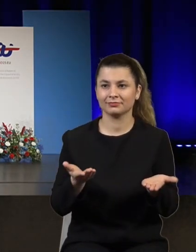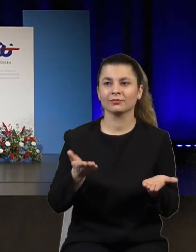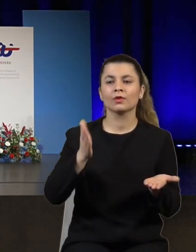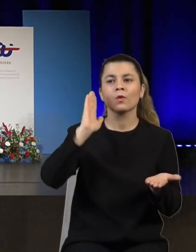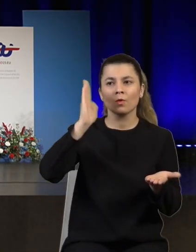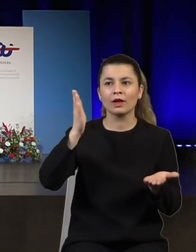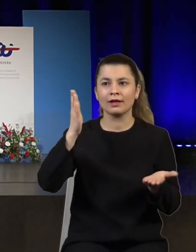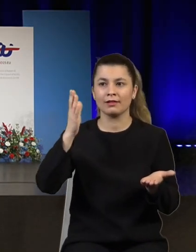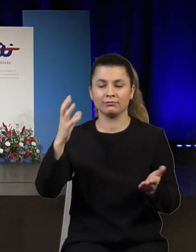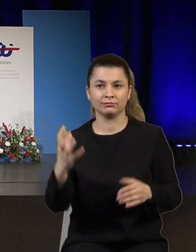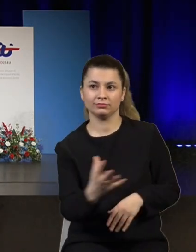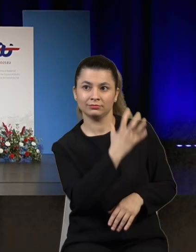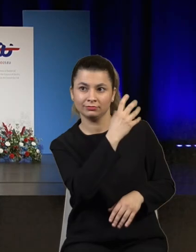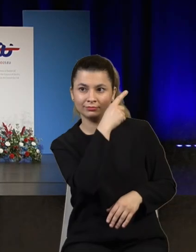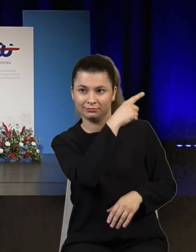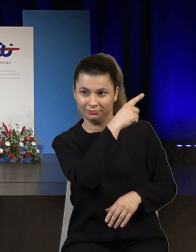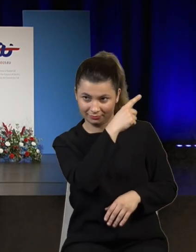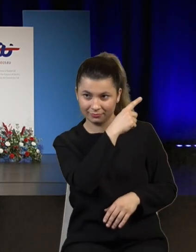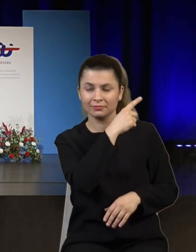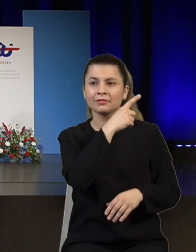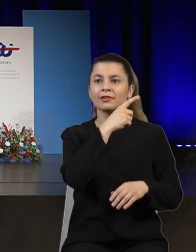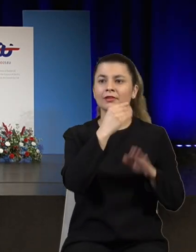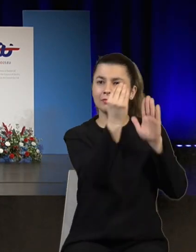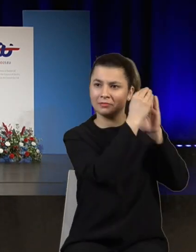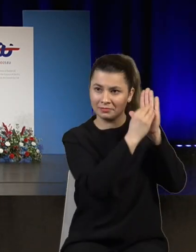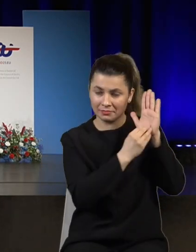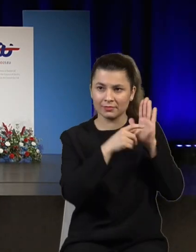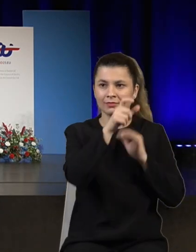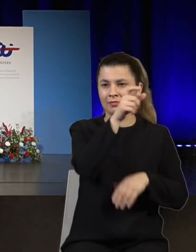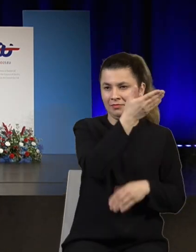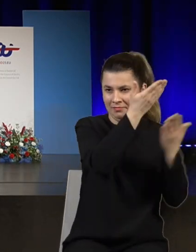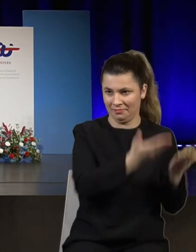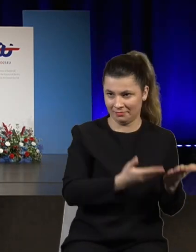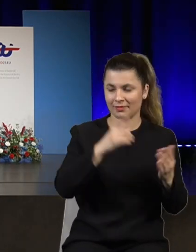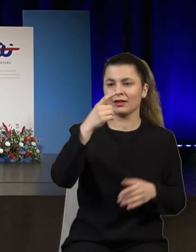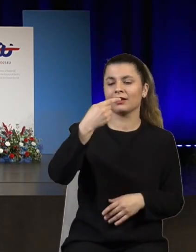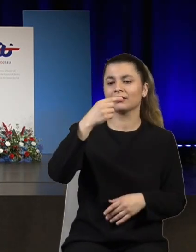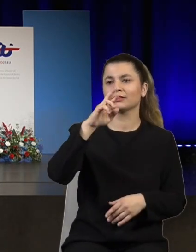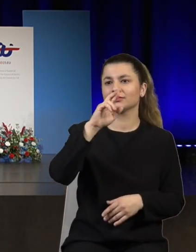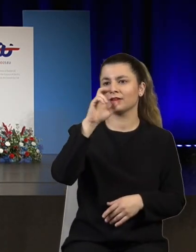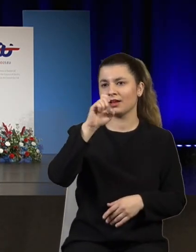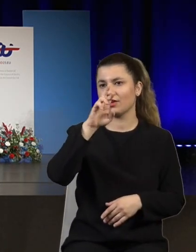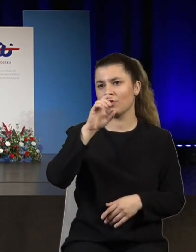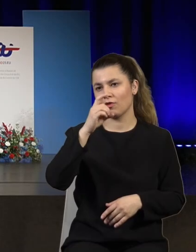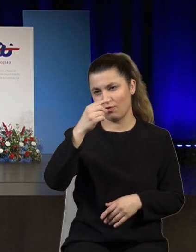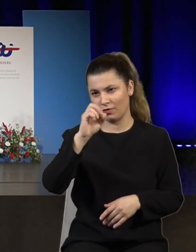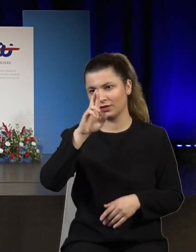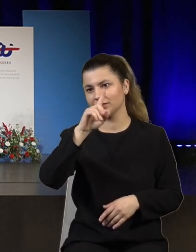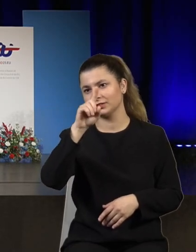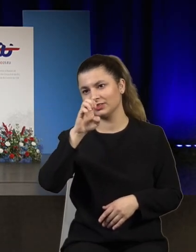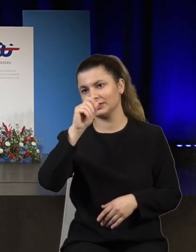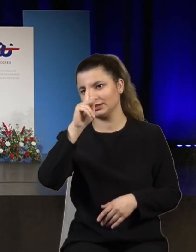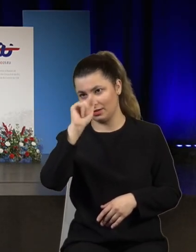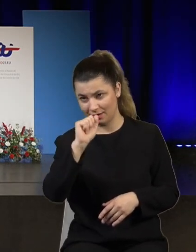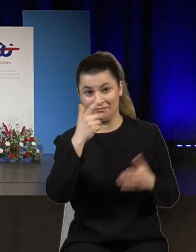results of our discussion will be noted on the board. You can see the almost plain board at the moment